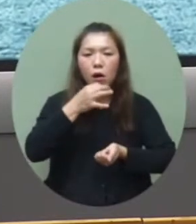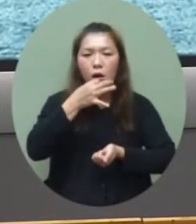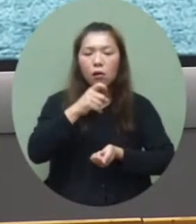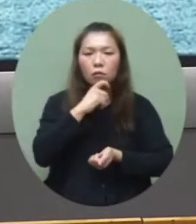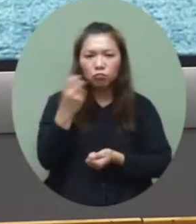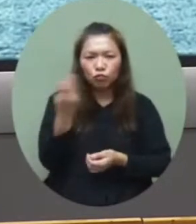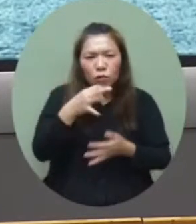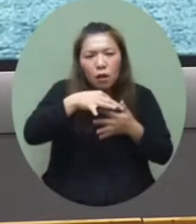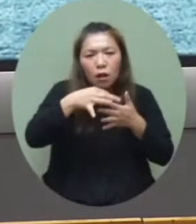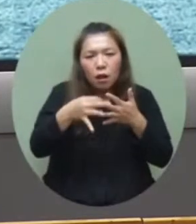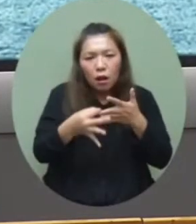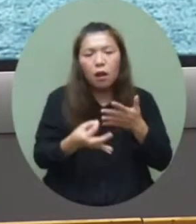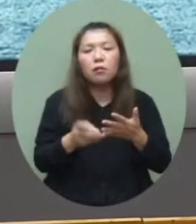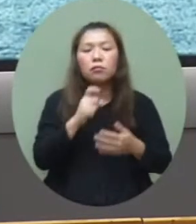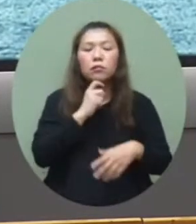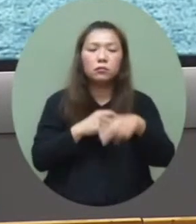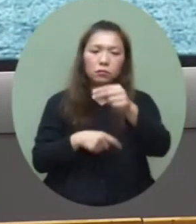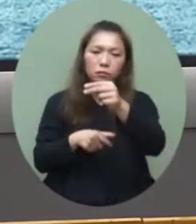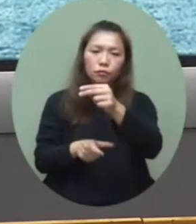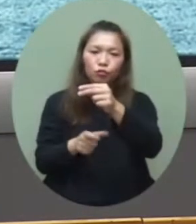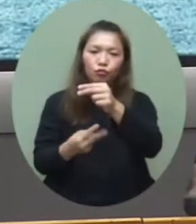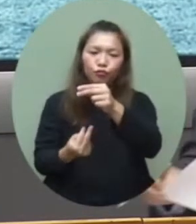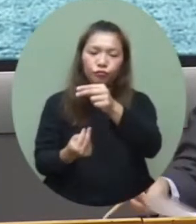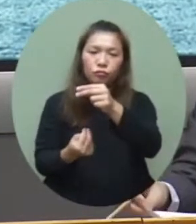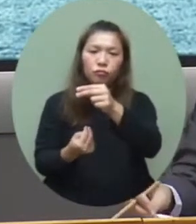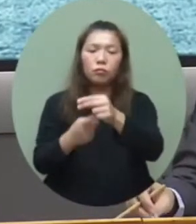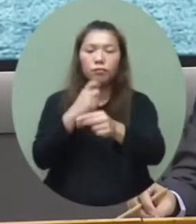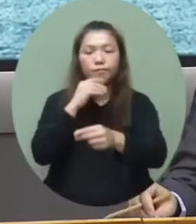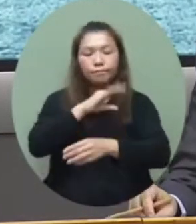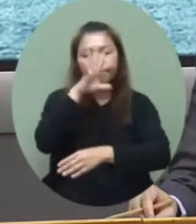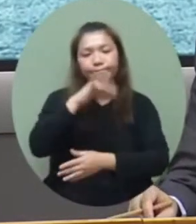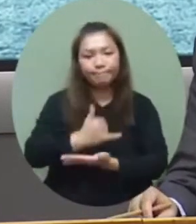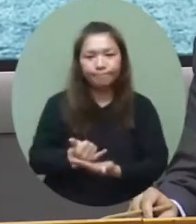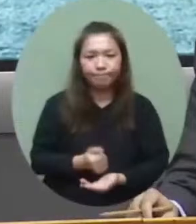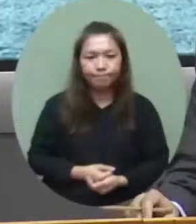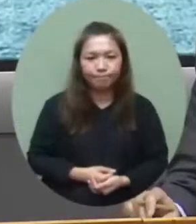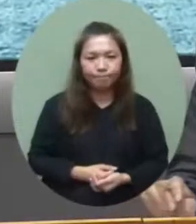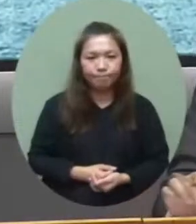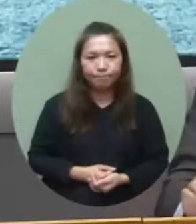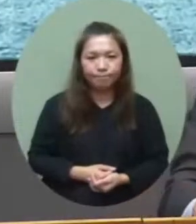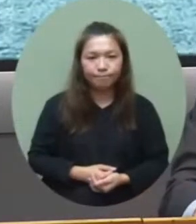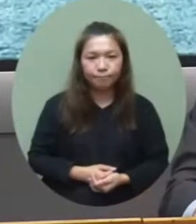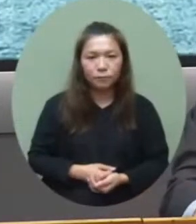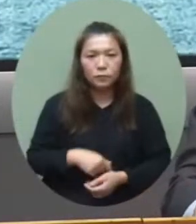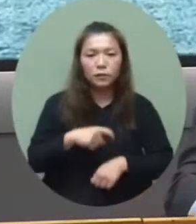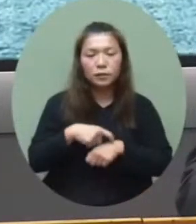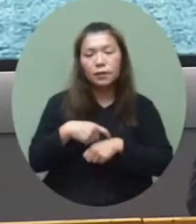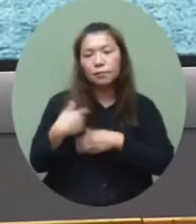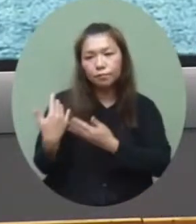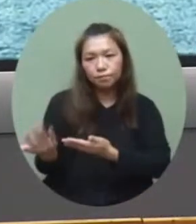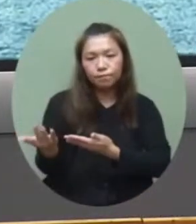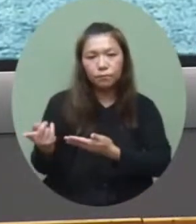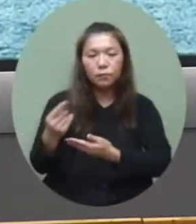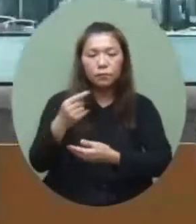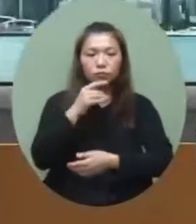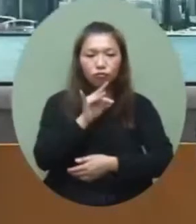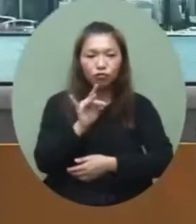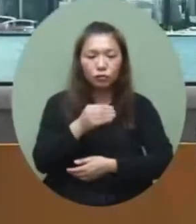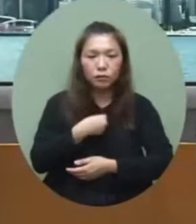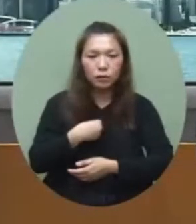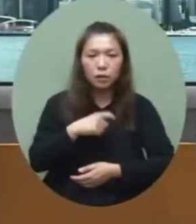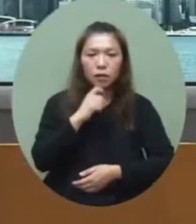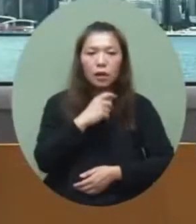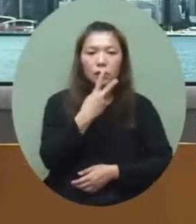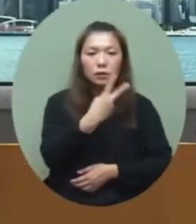special drugs and antibiotics. Her condition continued to deteriorate, and she passed away in the morning of the 20th of July. I'll give the floor